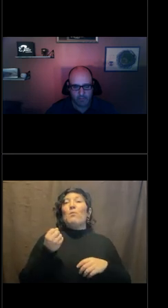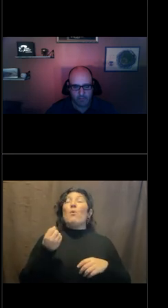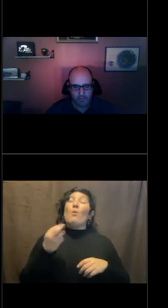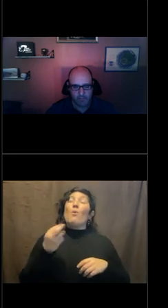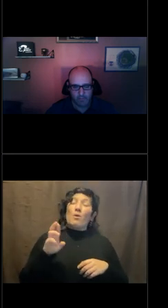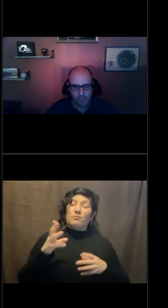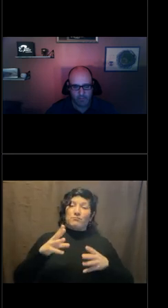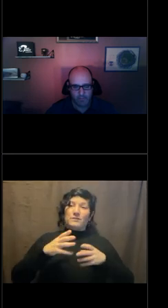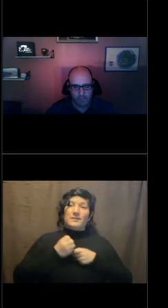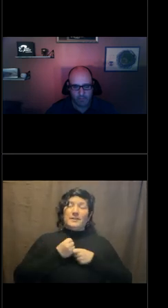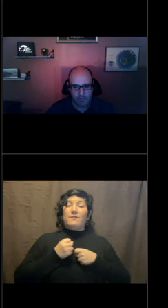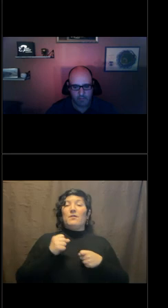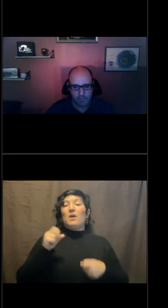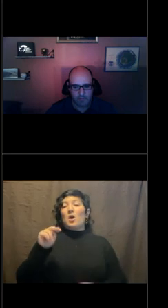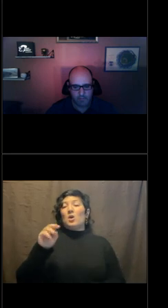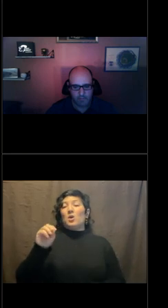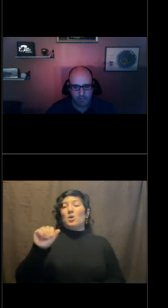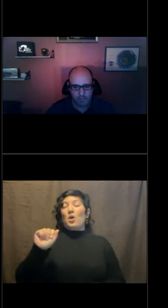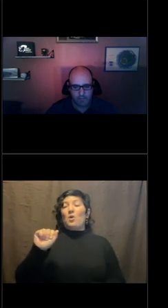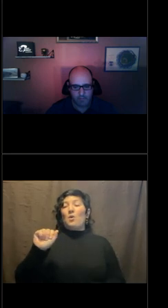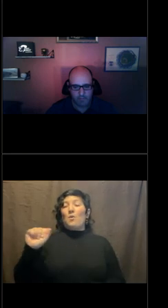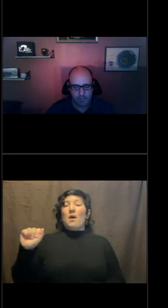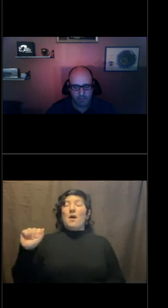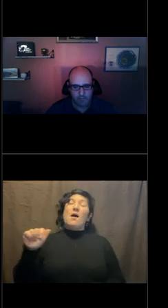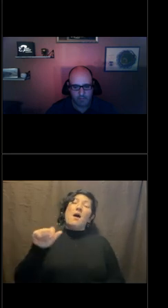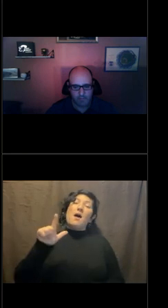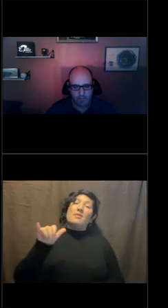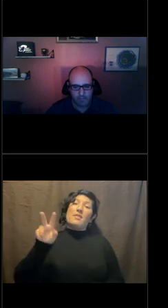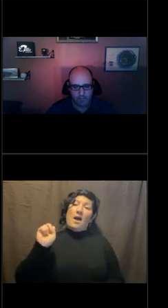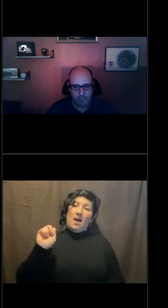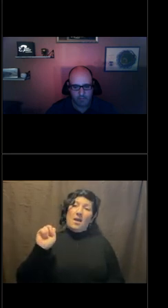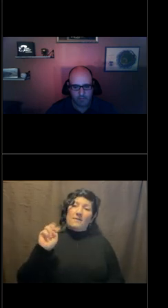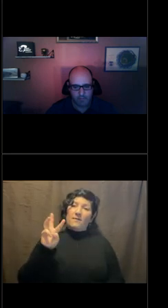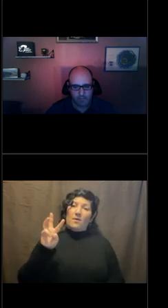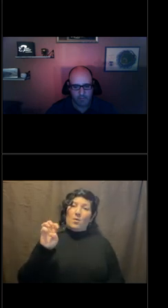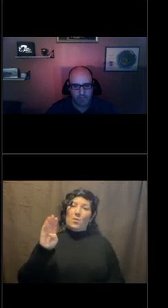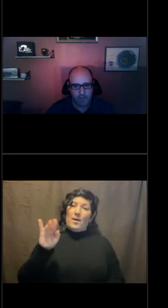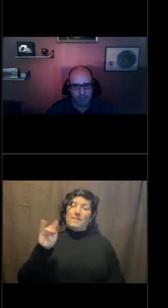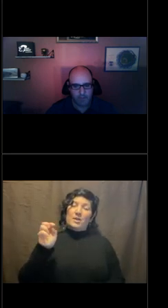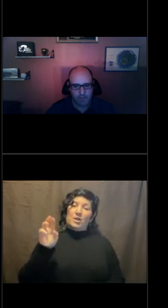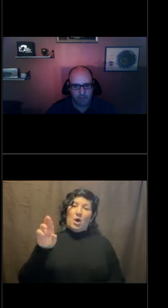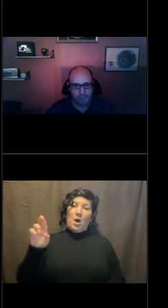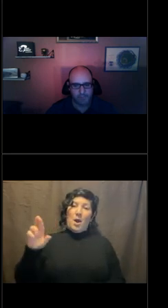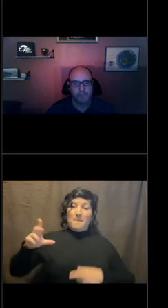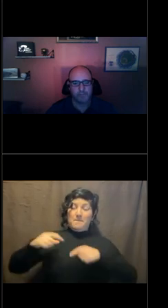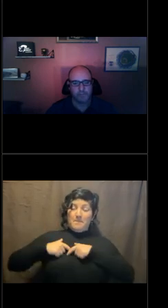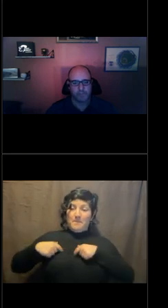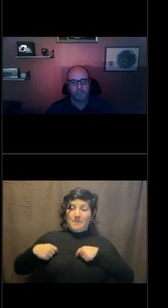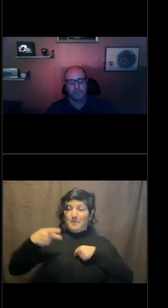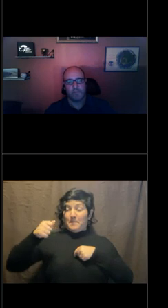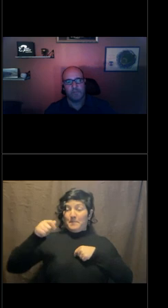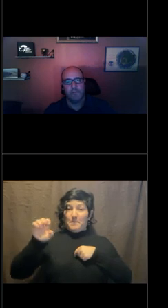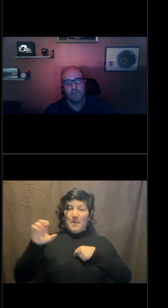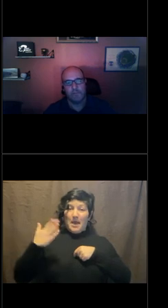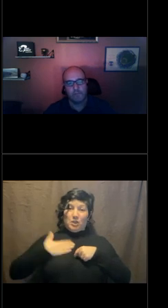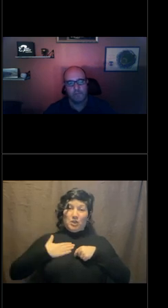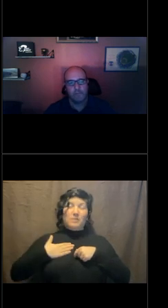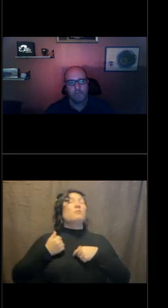visit our website at Woods Hole Sea Grant. And we look forward to seeing you at our next webinar in the new year in